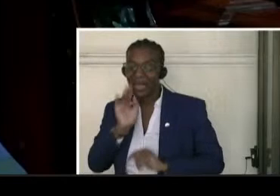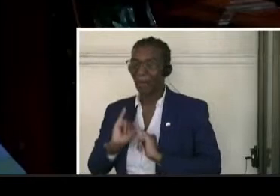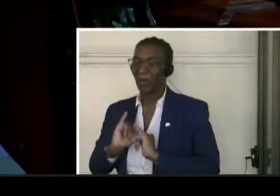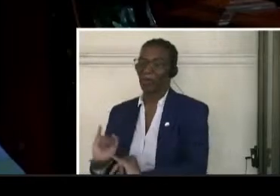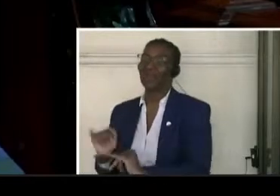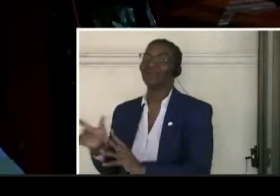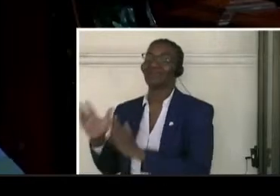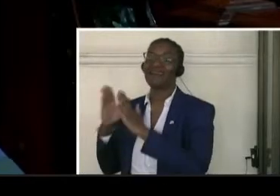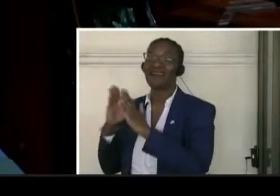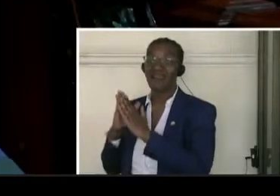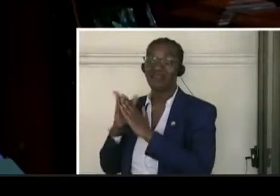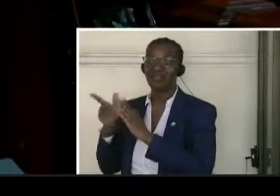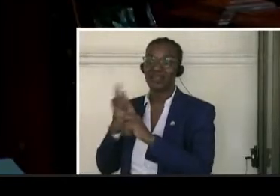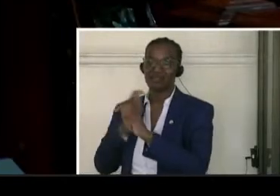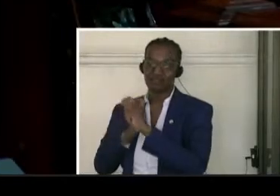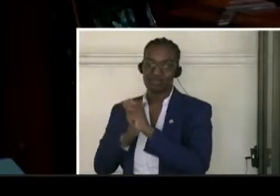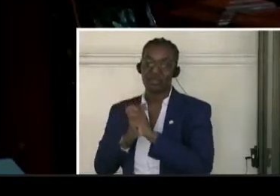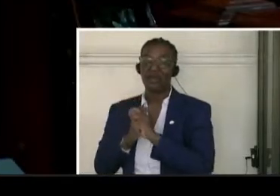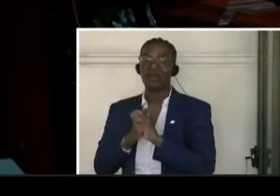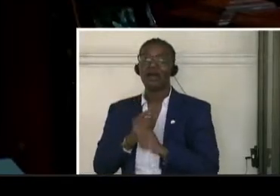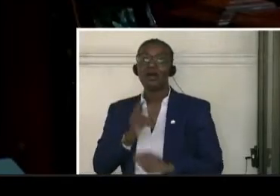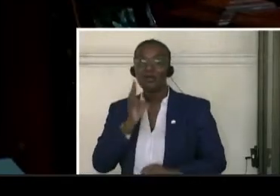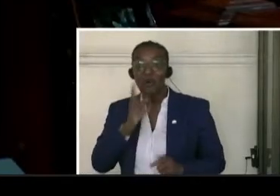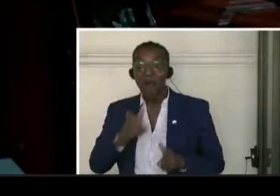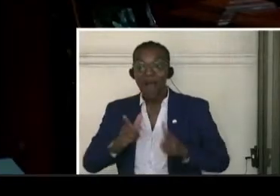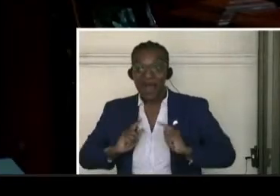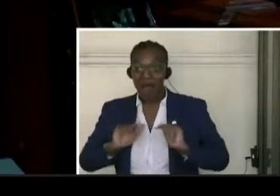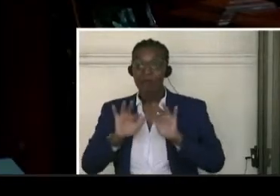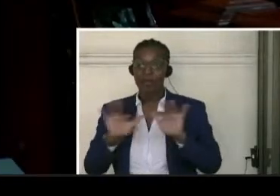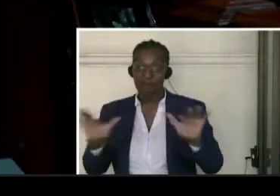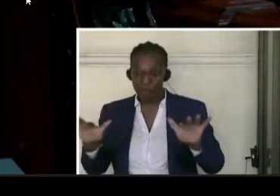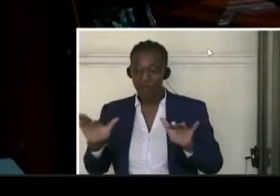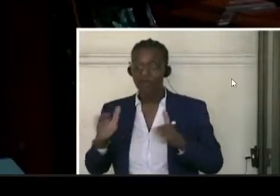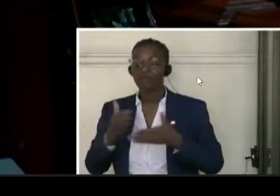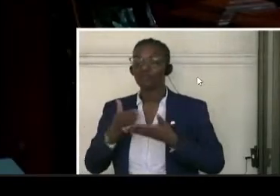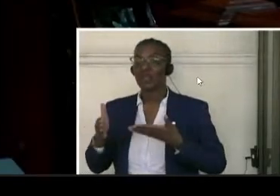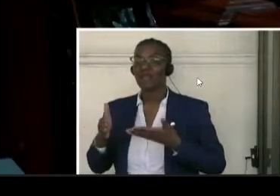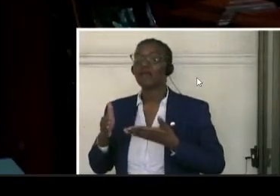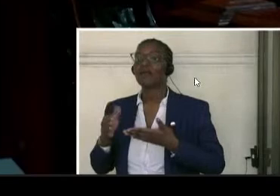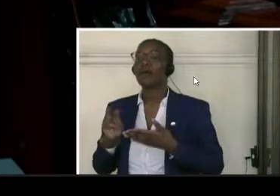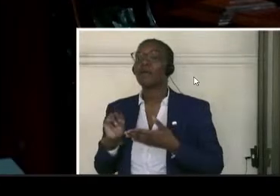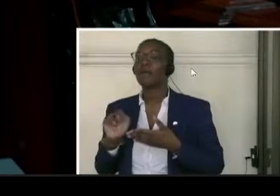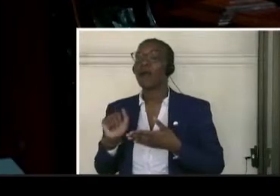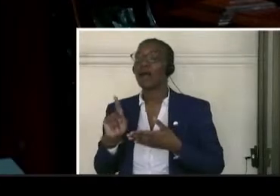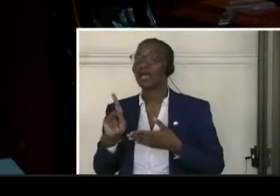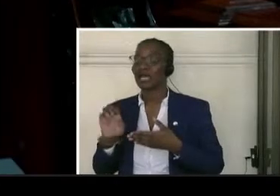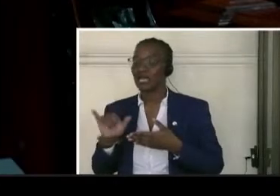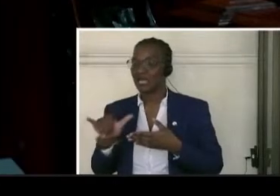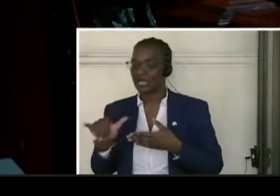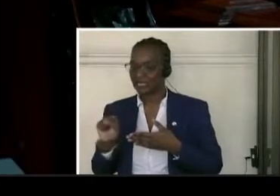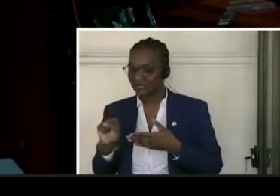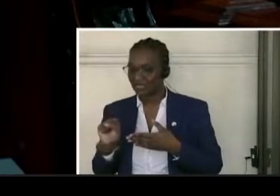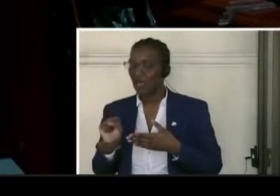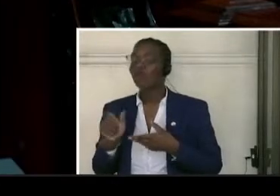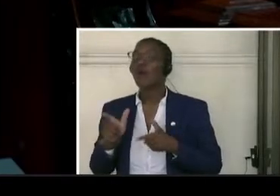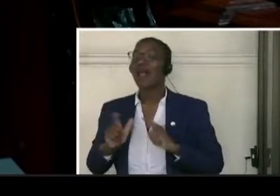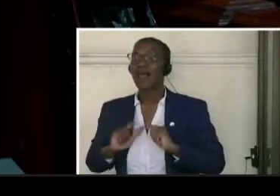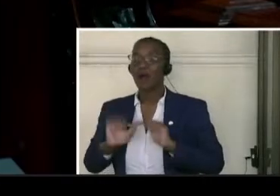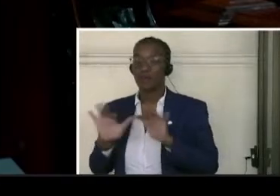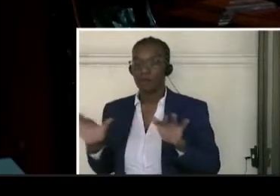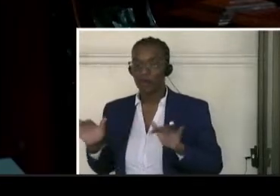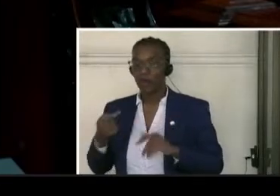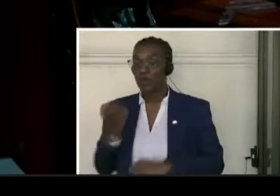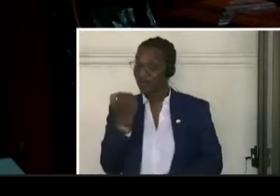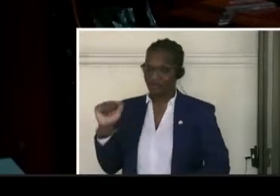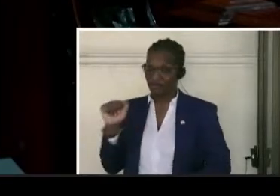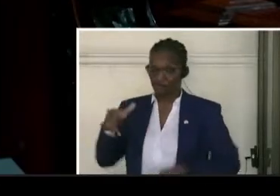settlements. You have even allowed people to live in marquees. You've allowed people to live in marquees, and we've